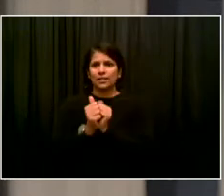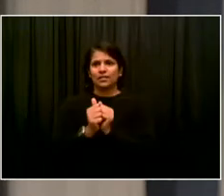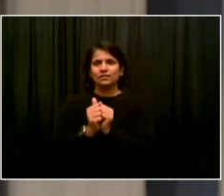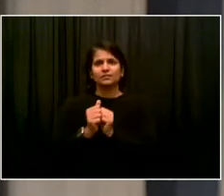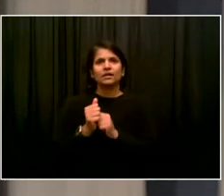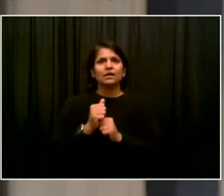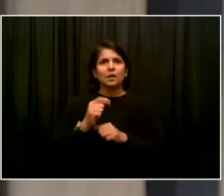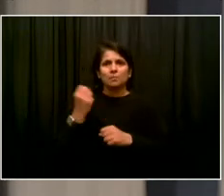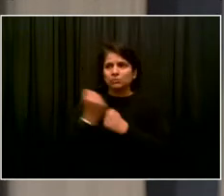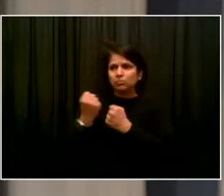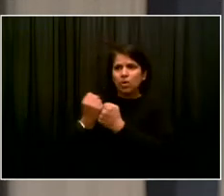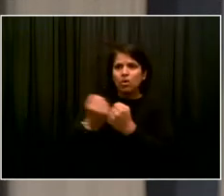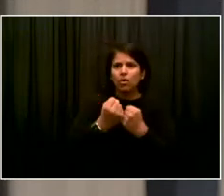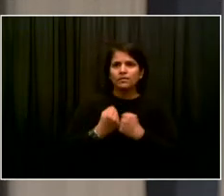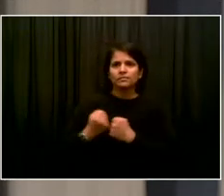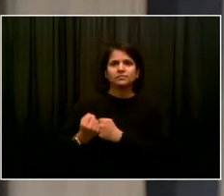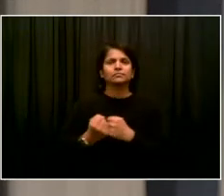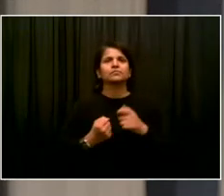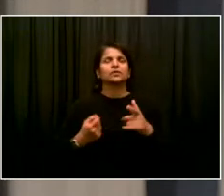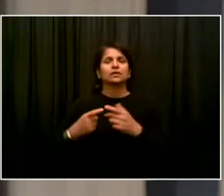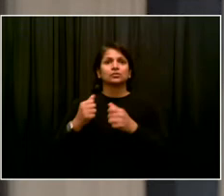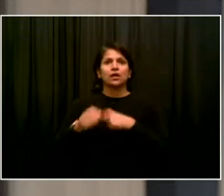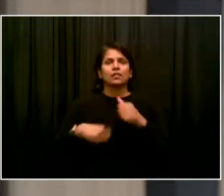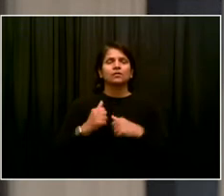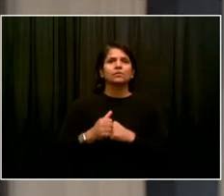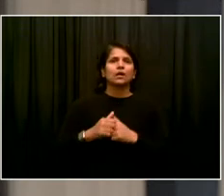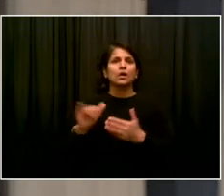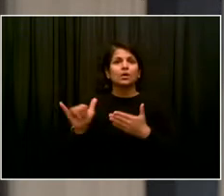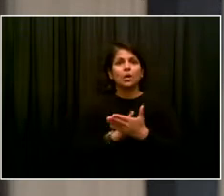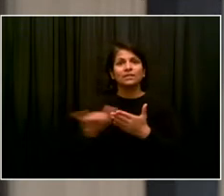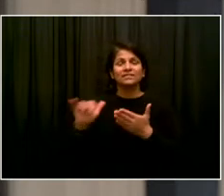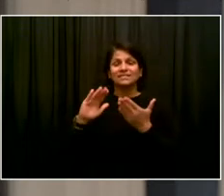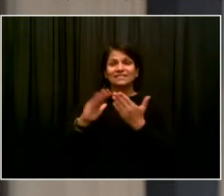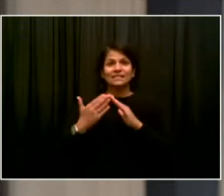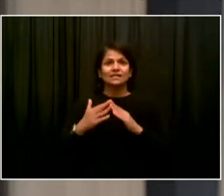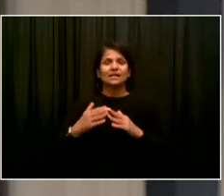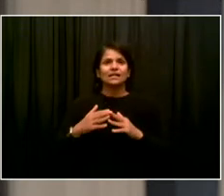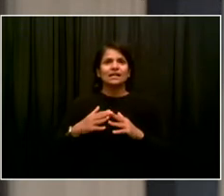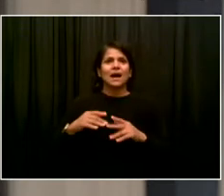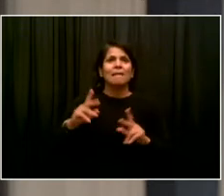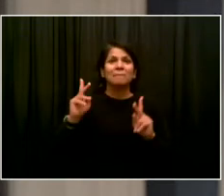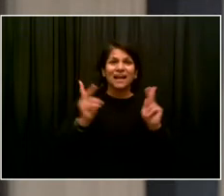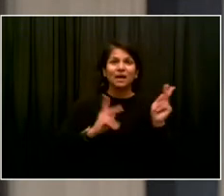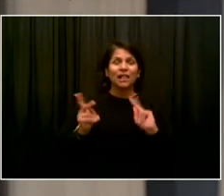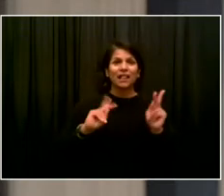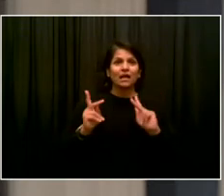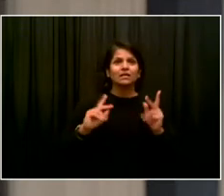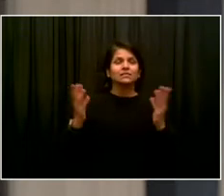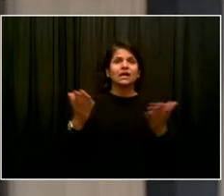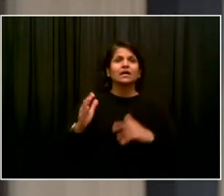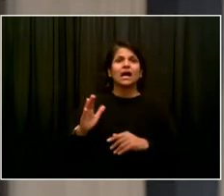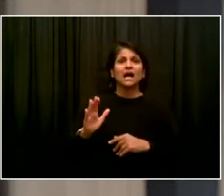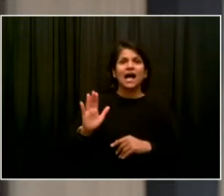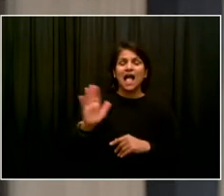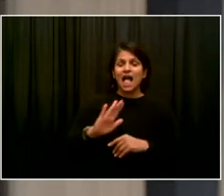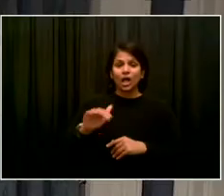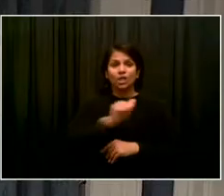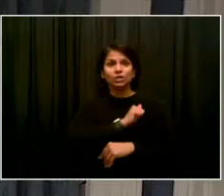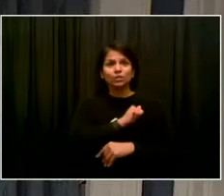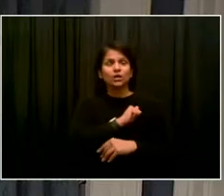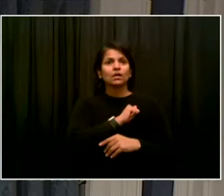city is the people. You know, it's their energy, the passion, spirit, and love. And Bill, I want to thank